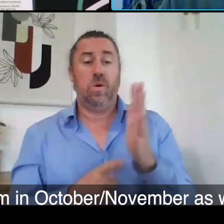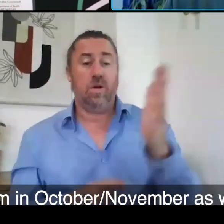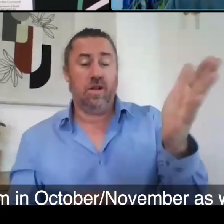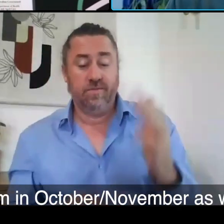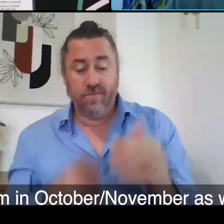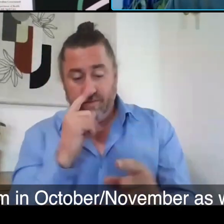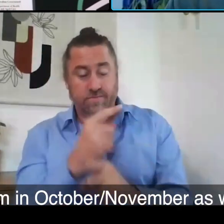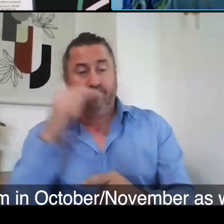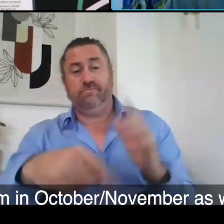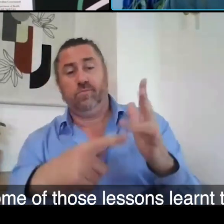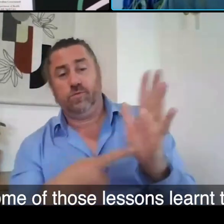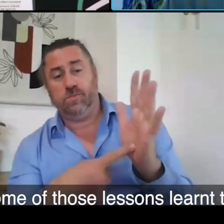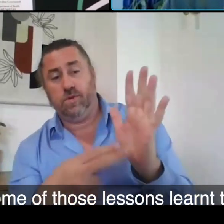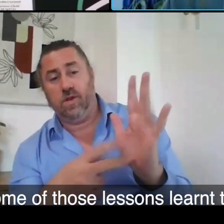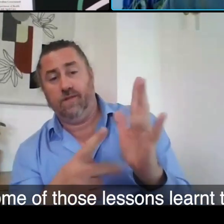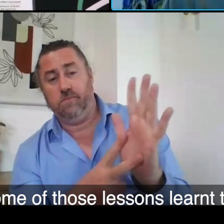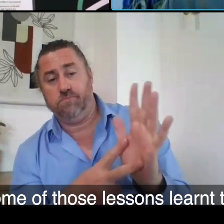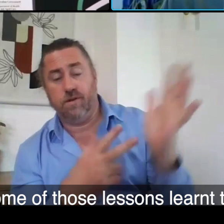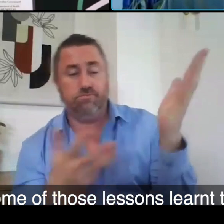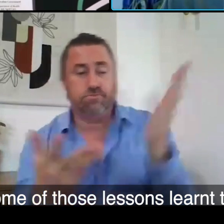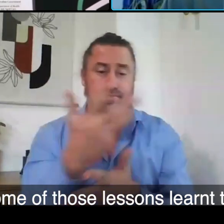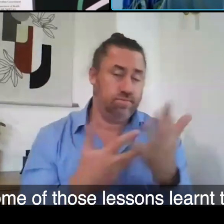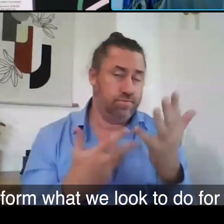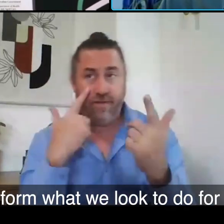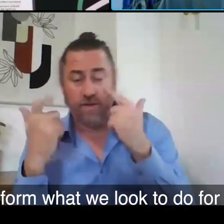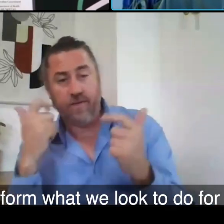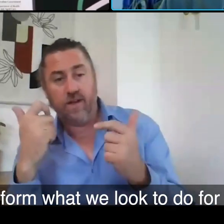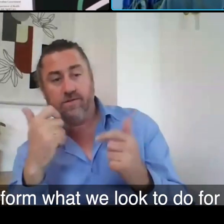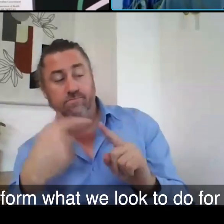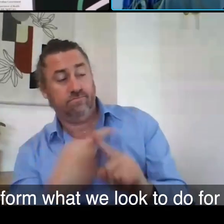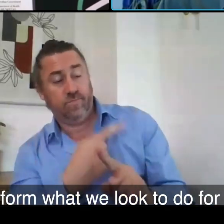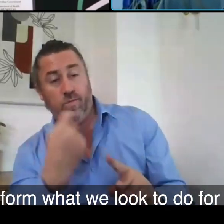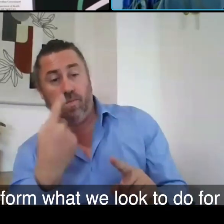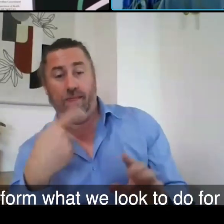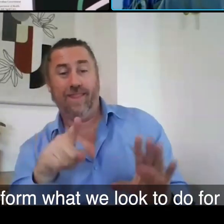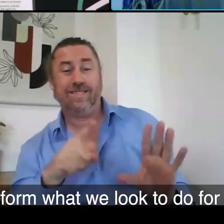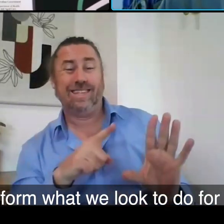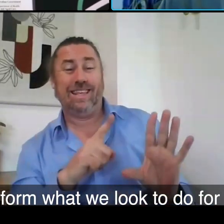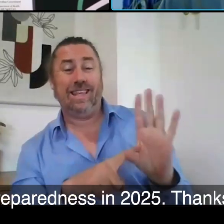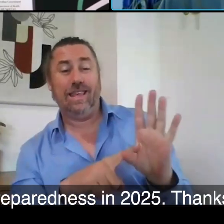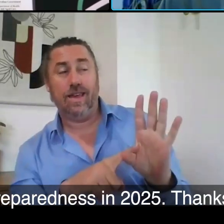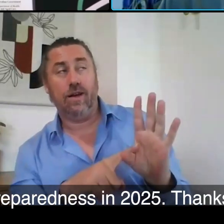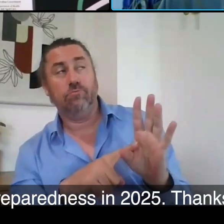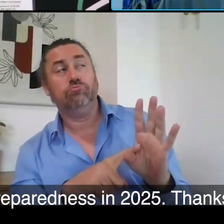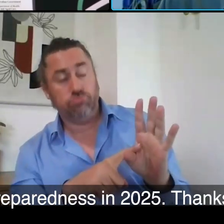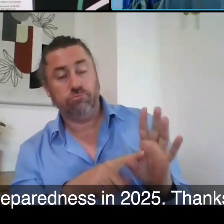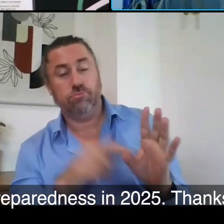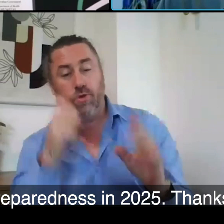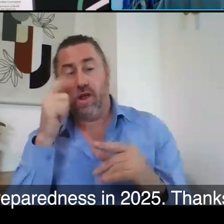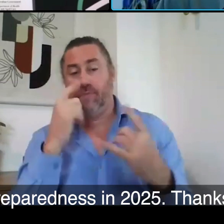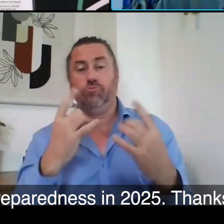in October, November, as we sort of get some of those lessons learnt this year, will help inform what we look to do for the winter preparedness